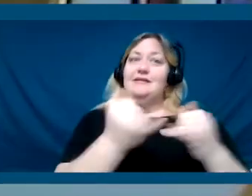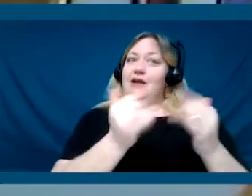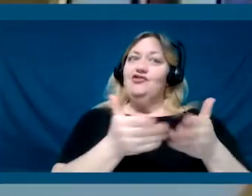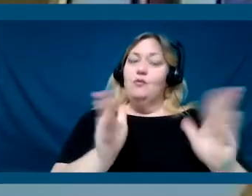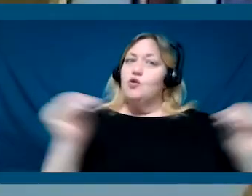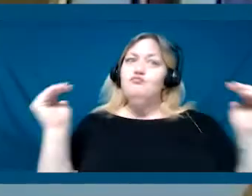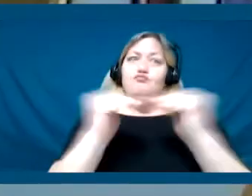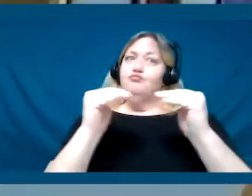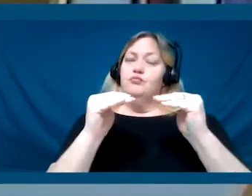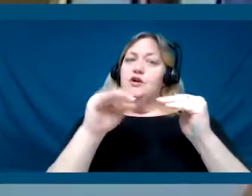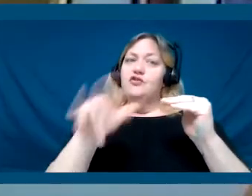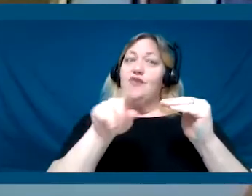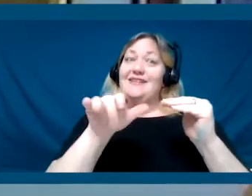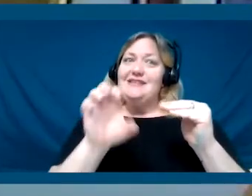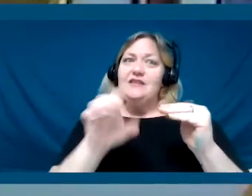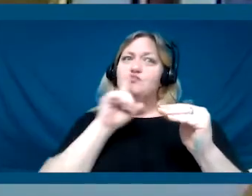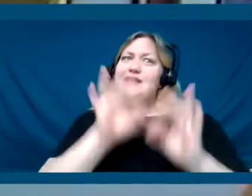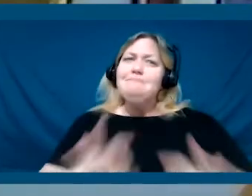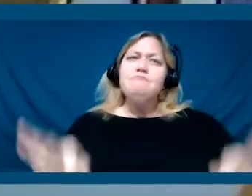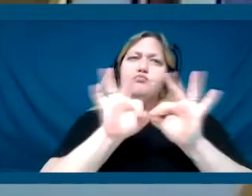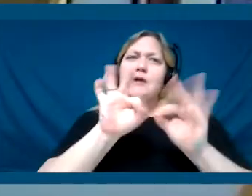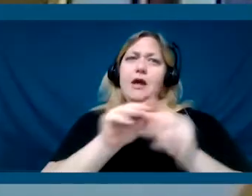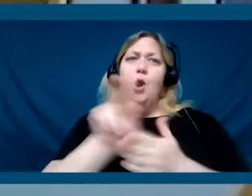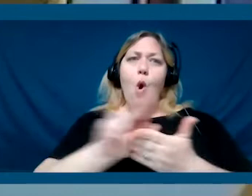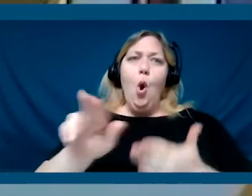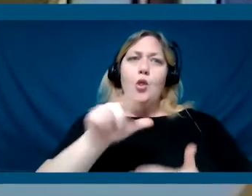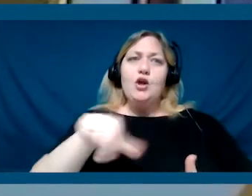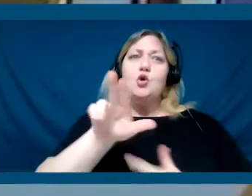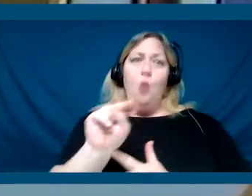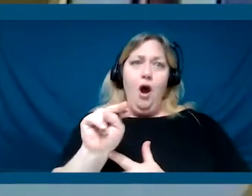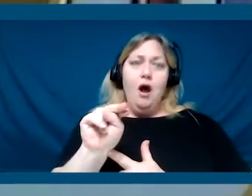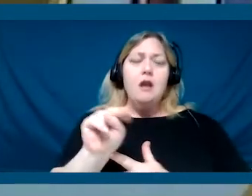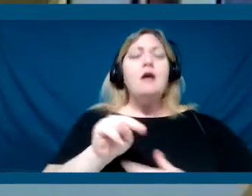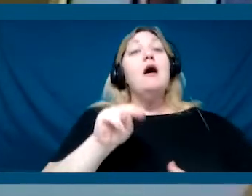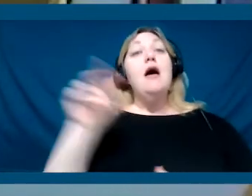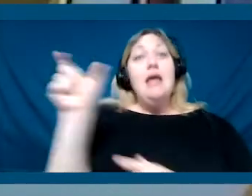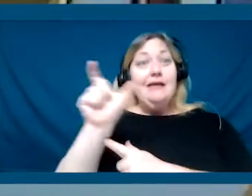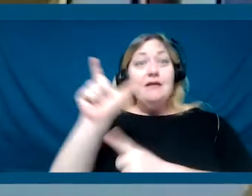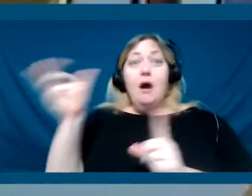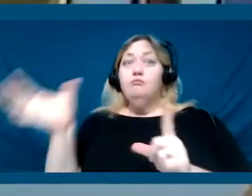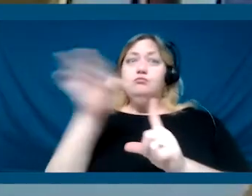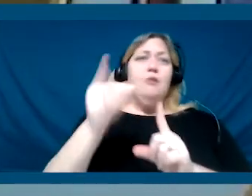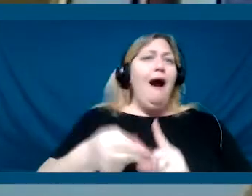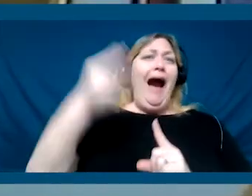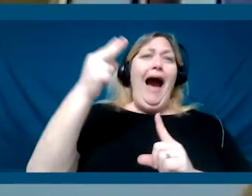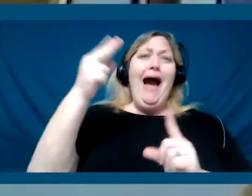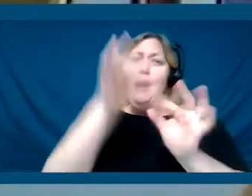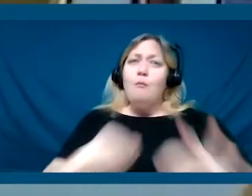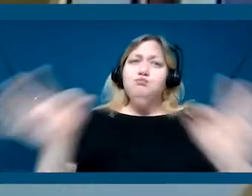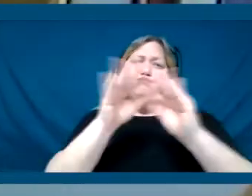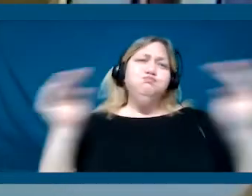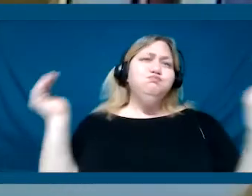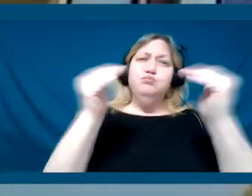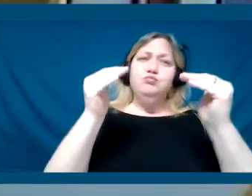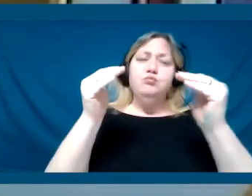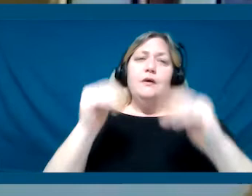is a central theme in our Holy Quran. Islam attaches the highest importance to justice. In